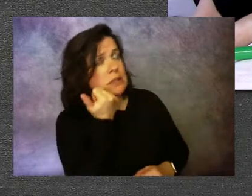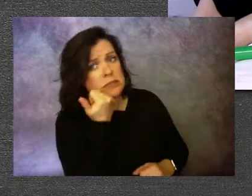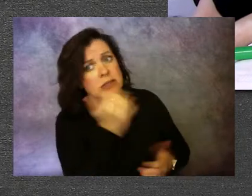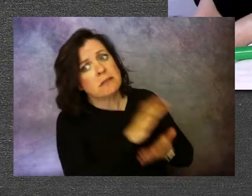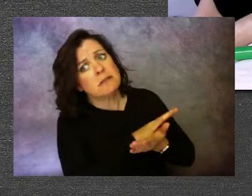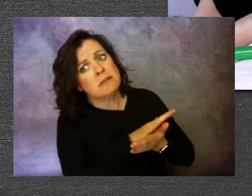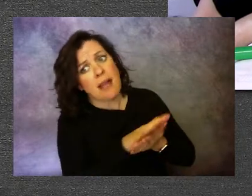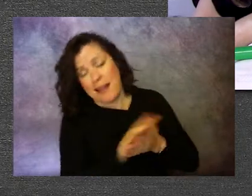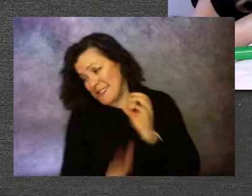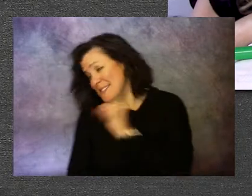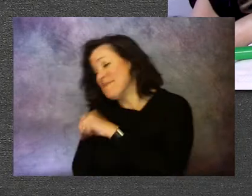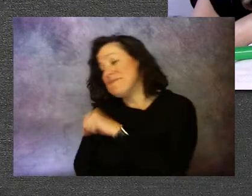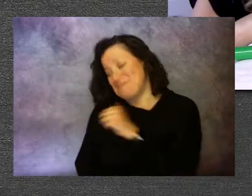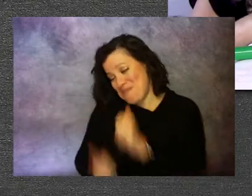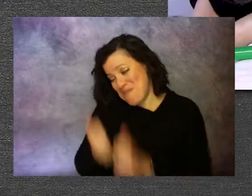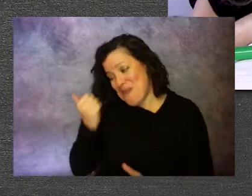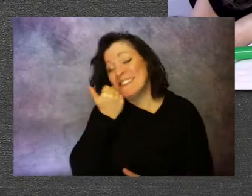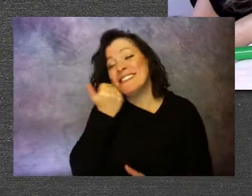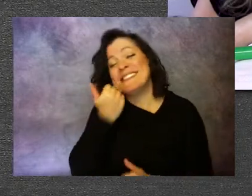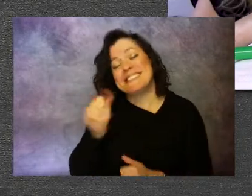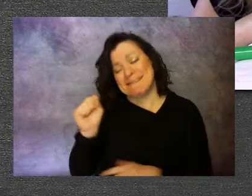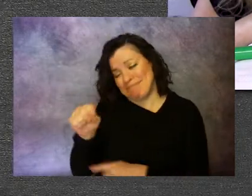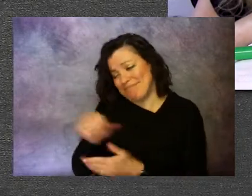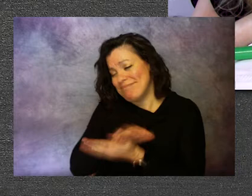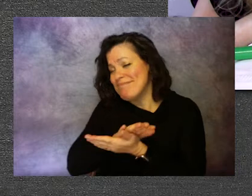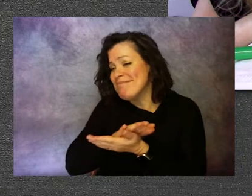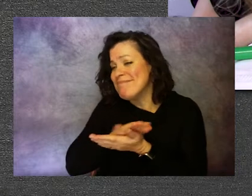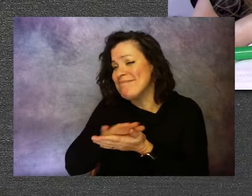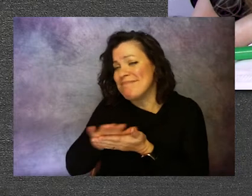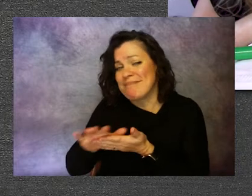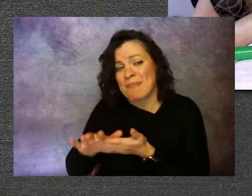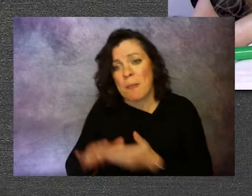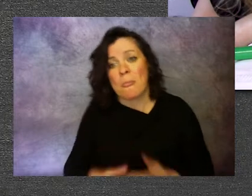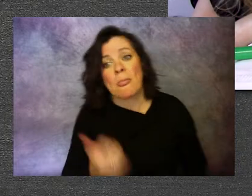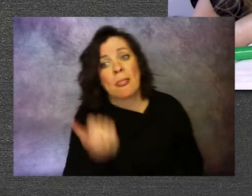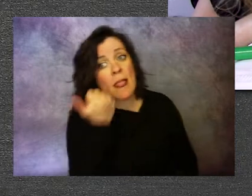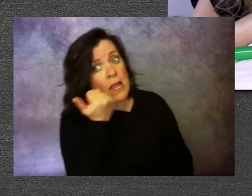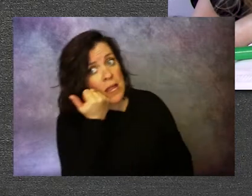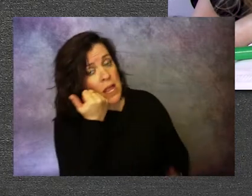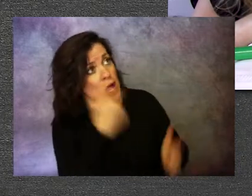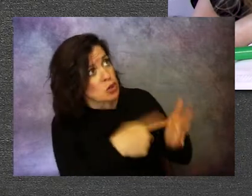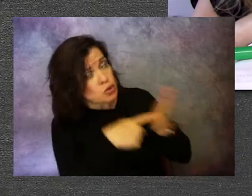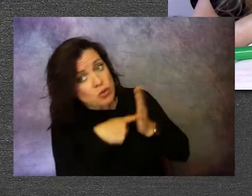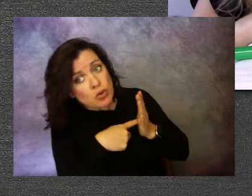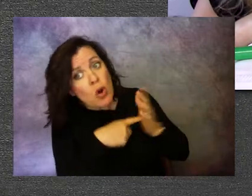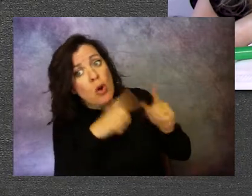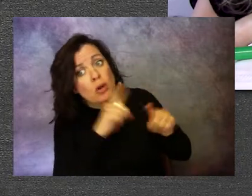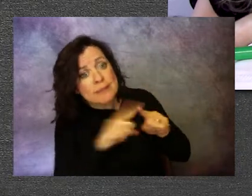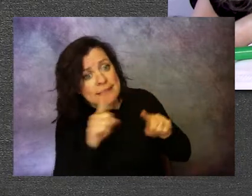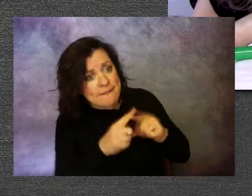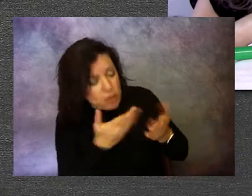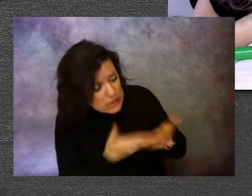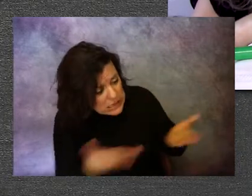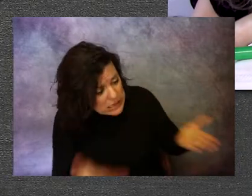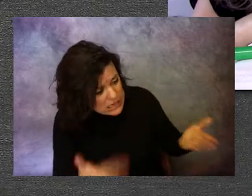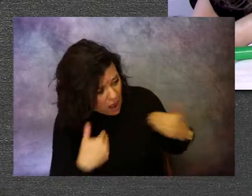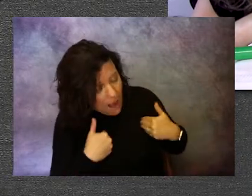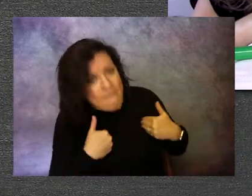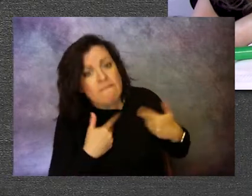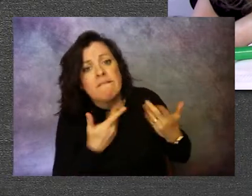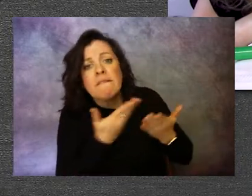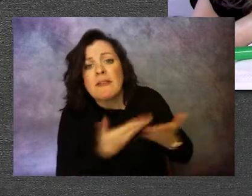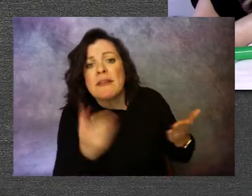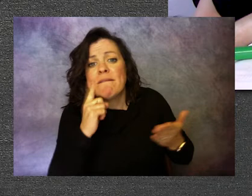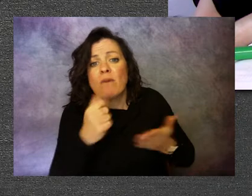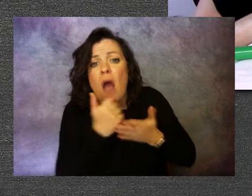She was very nice. Yeah, and she showed me all her tools, and she had a special chair that